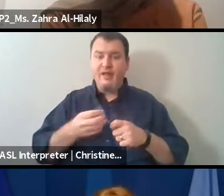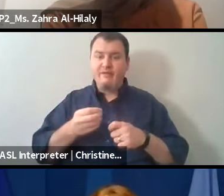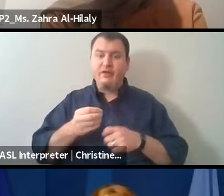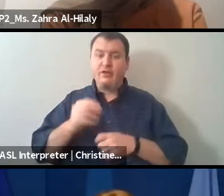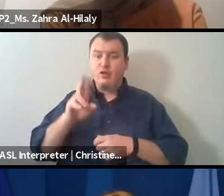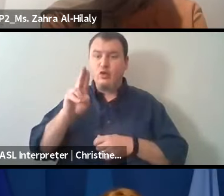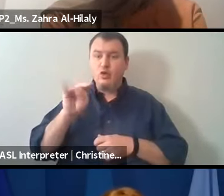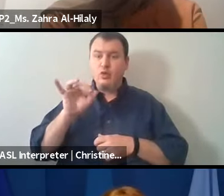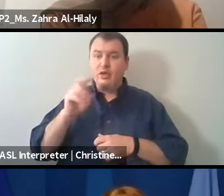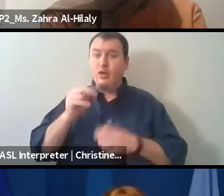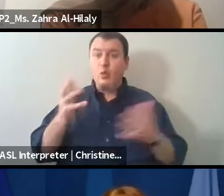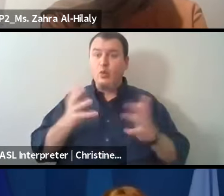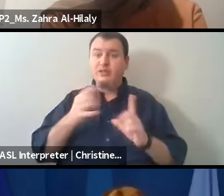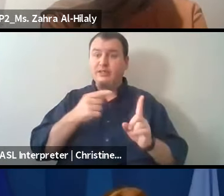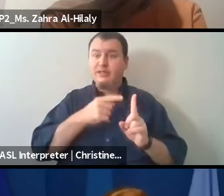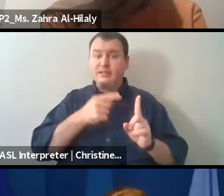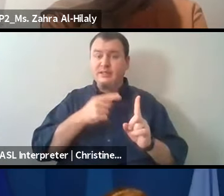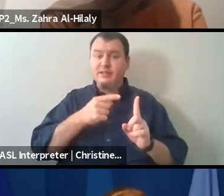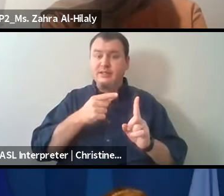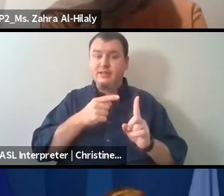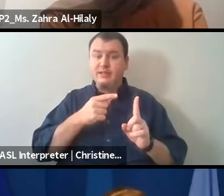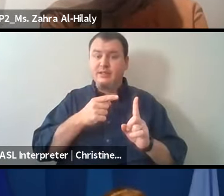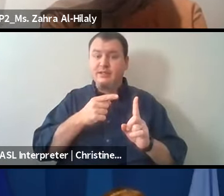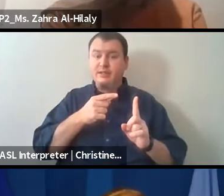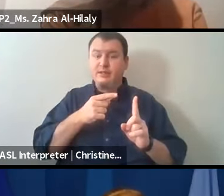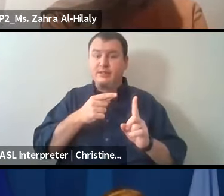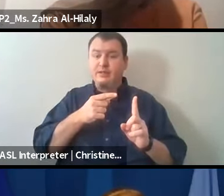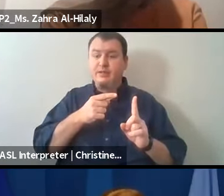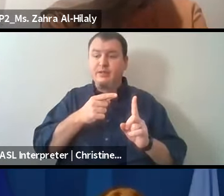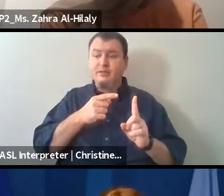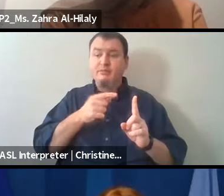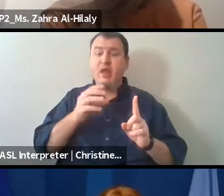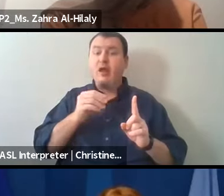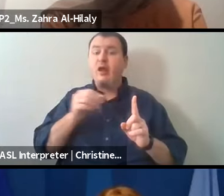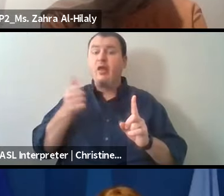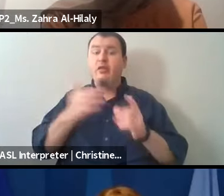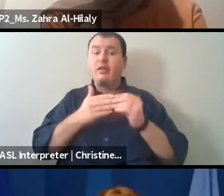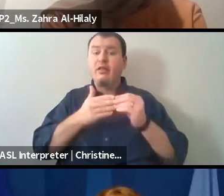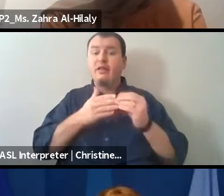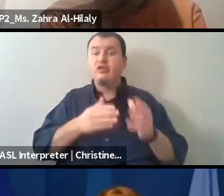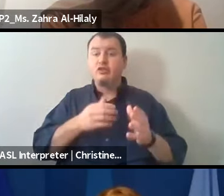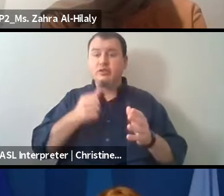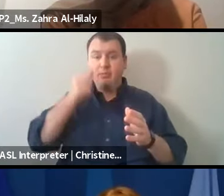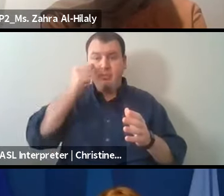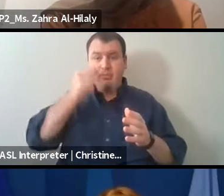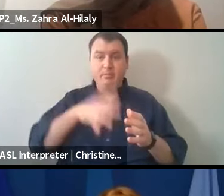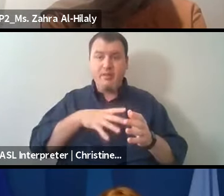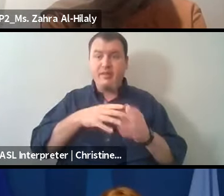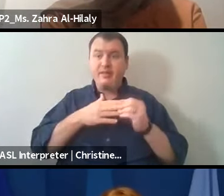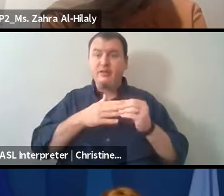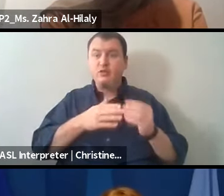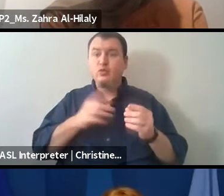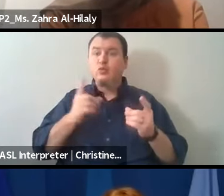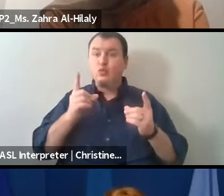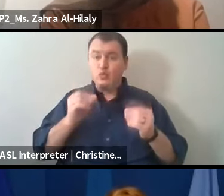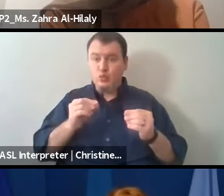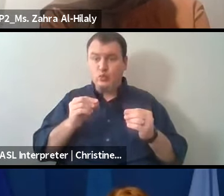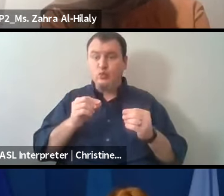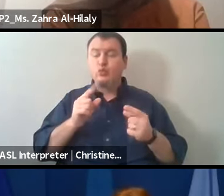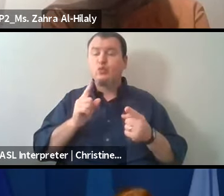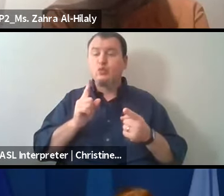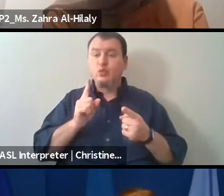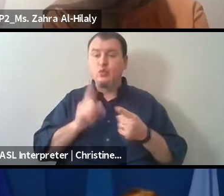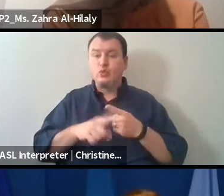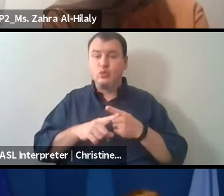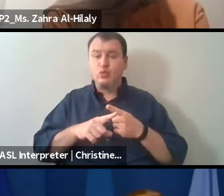does he and other leaders, male and female, do to